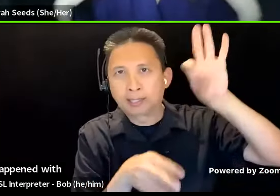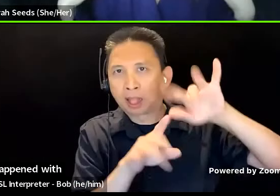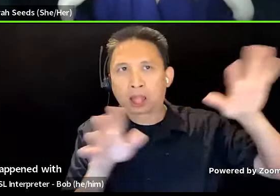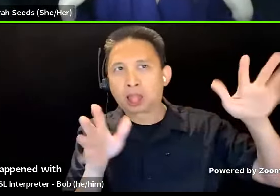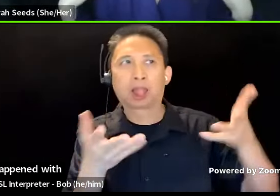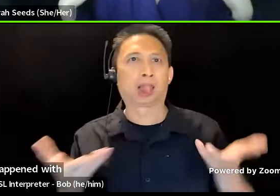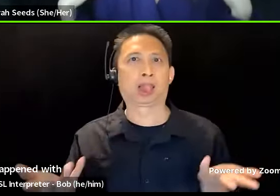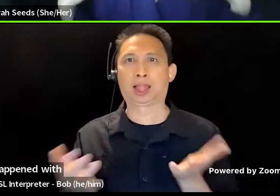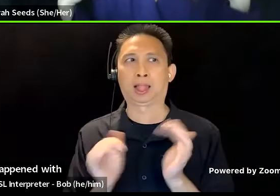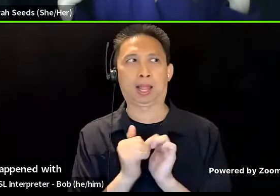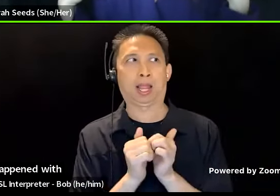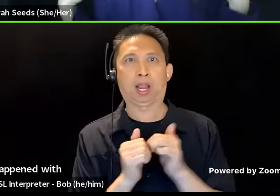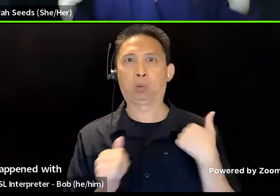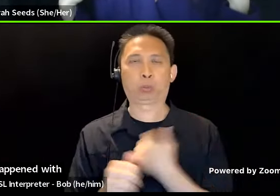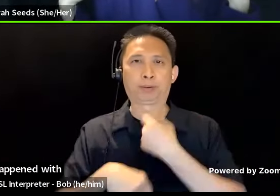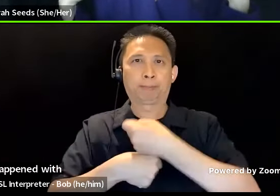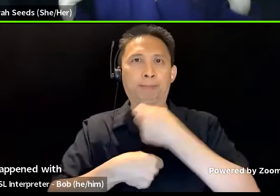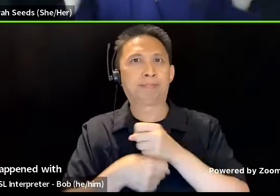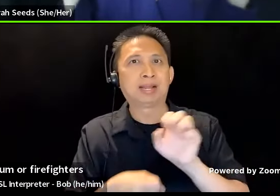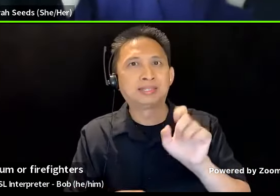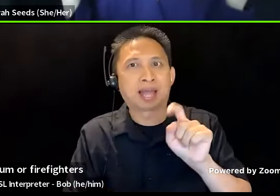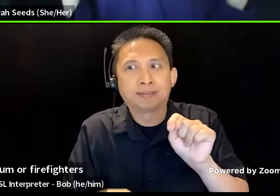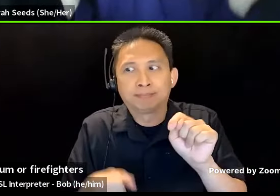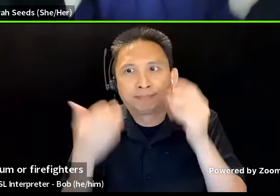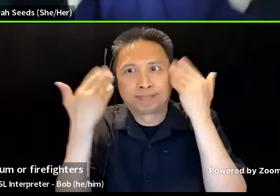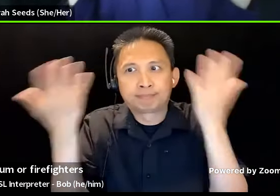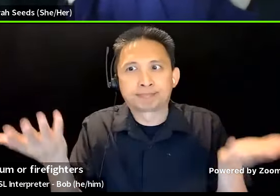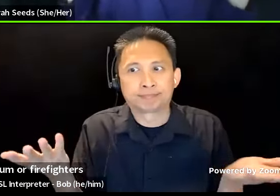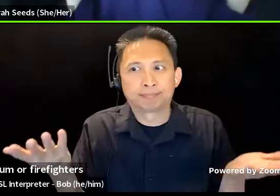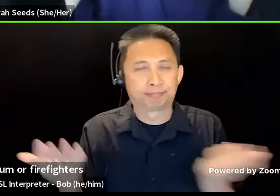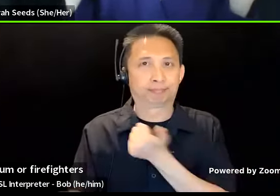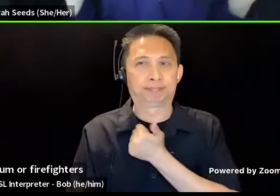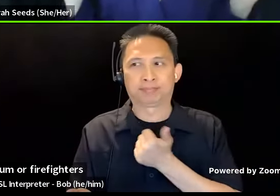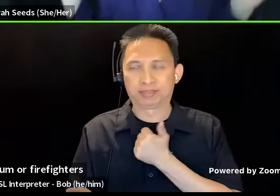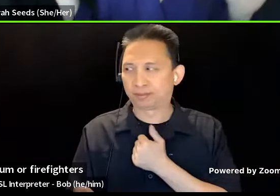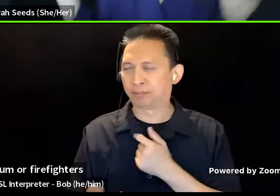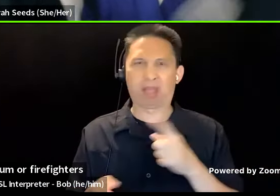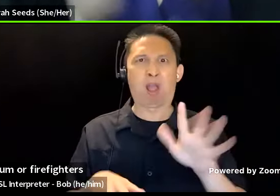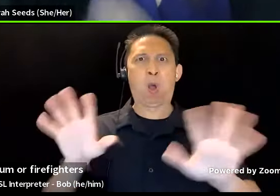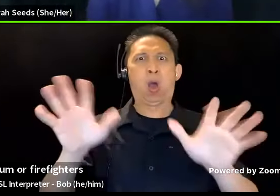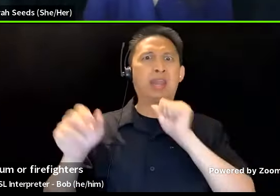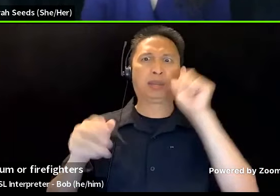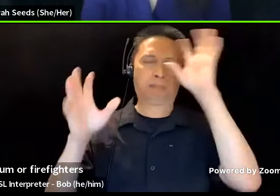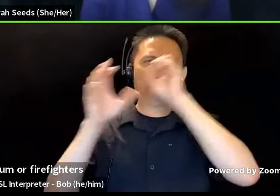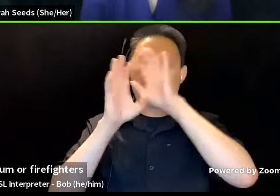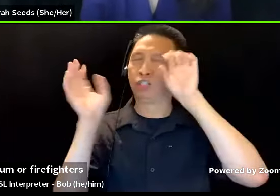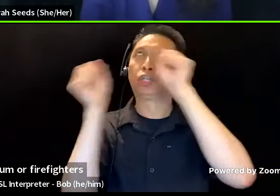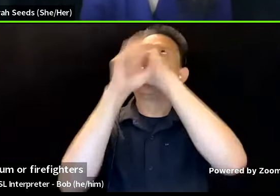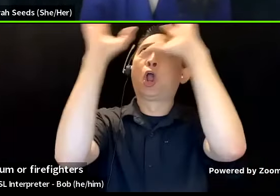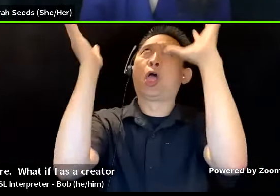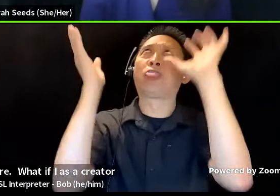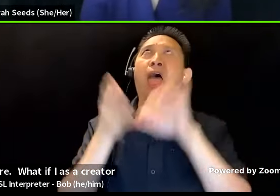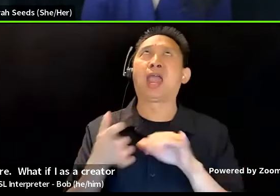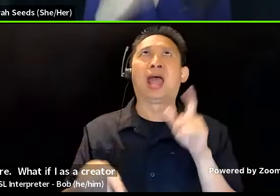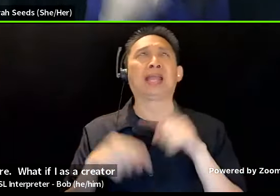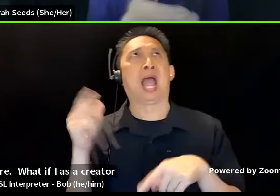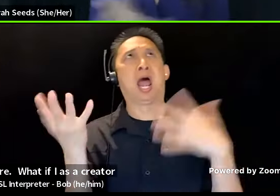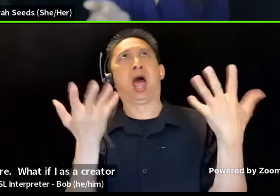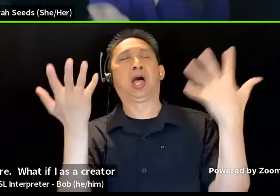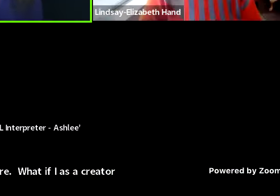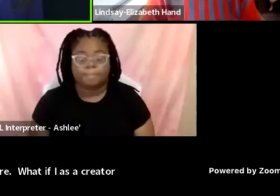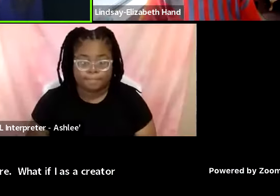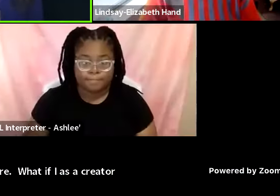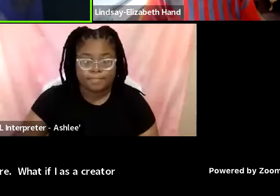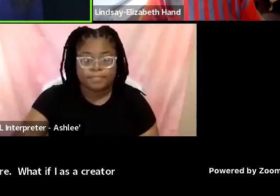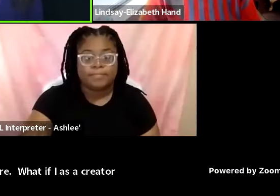like, what if I, as a creator, would have been like, oh, I can't do this. Like, that's not what I pictured. That's not what I wanted. Like, I can't imagine. So thank God